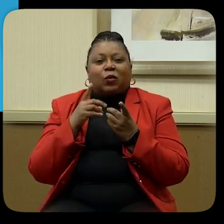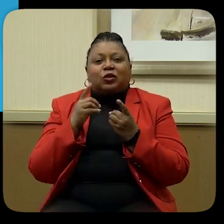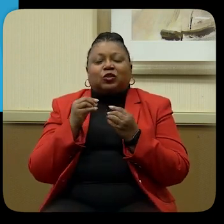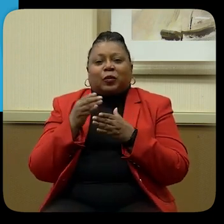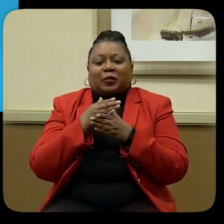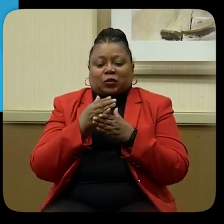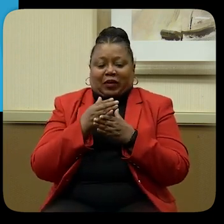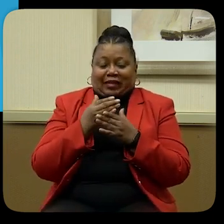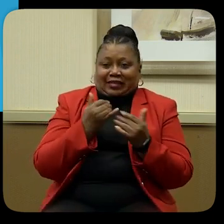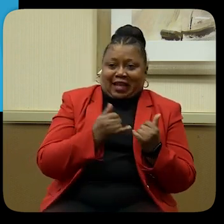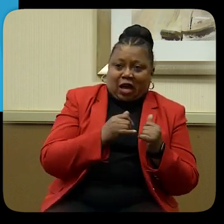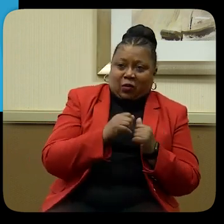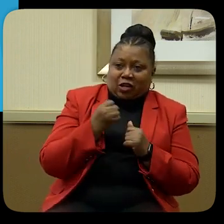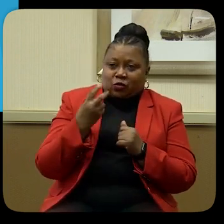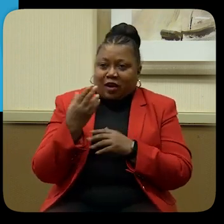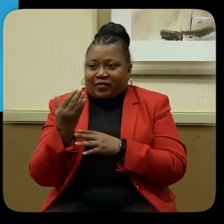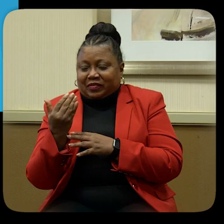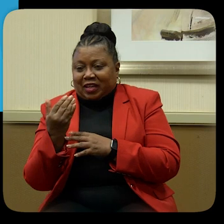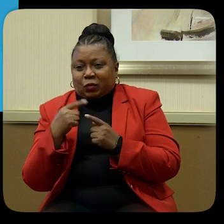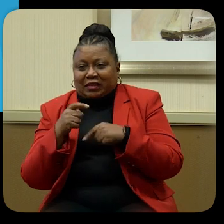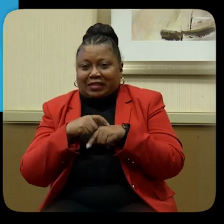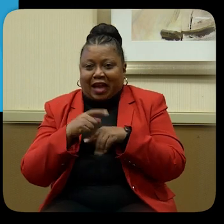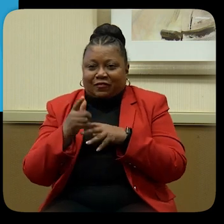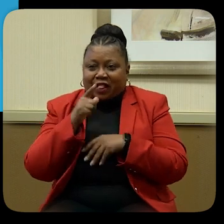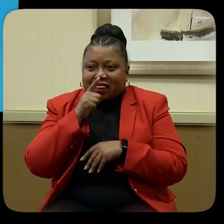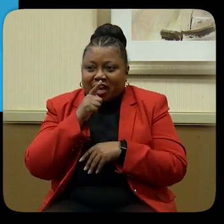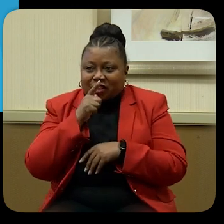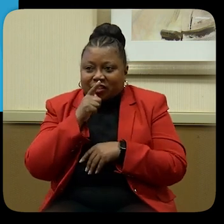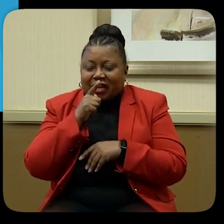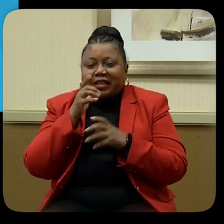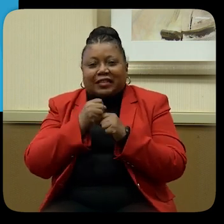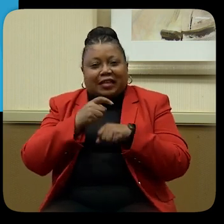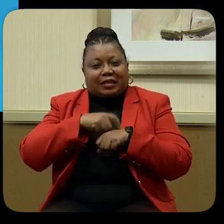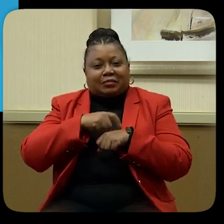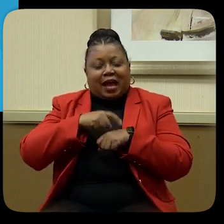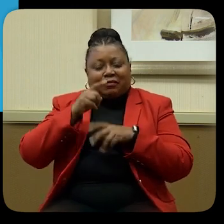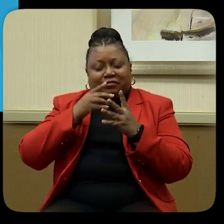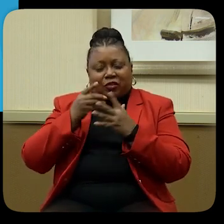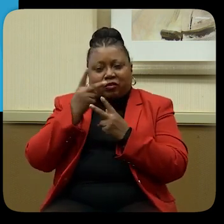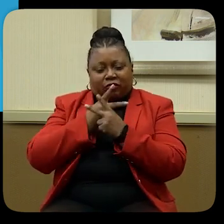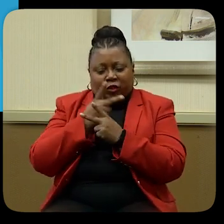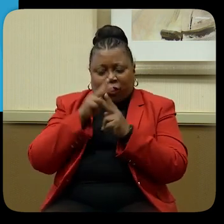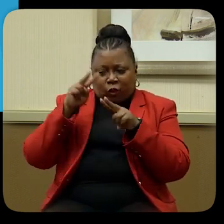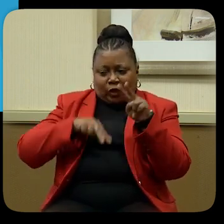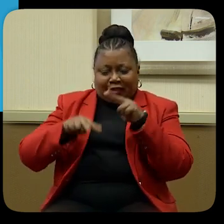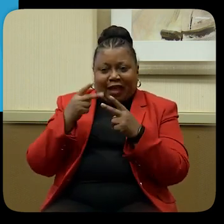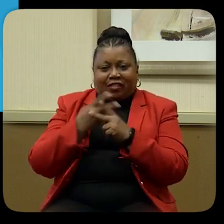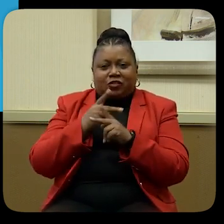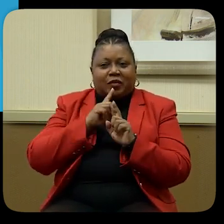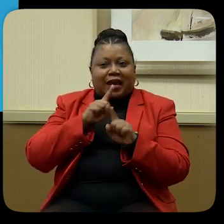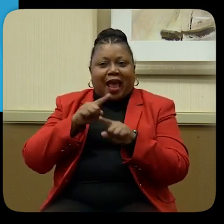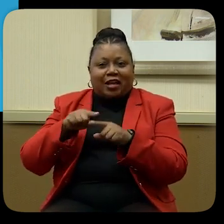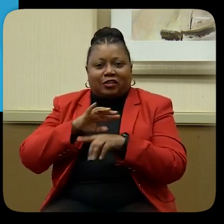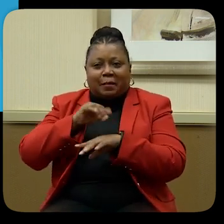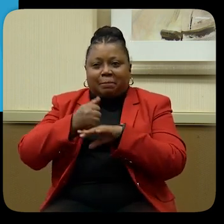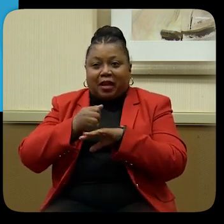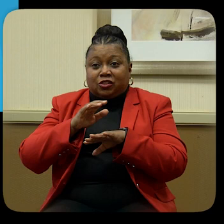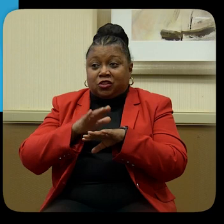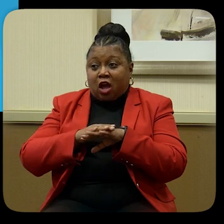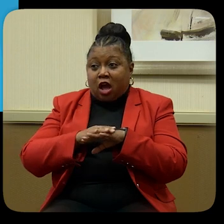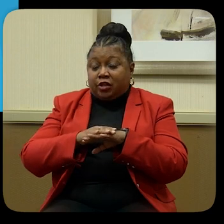do between now and 12:15 when it's time for lunch is take some time going through the survey and answering it based on